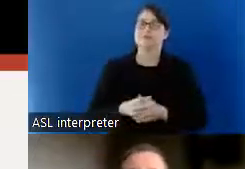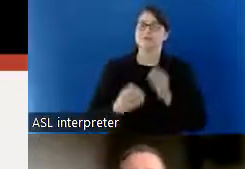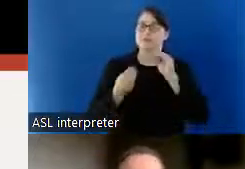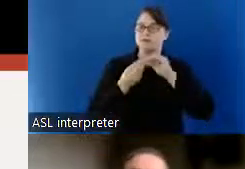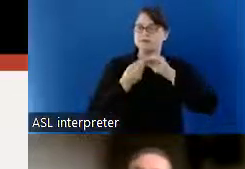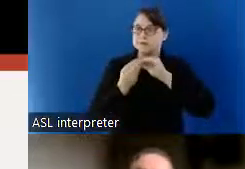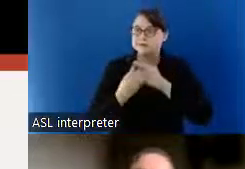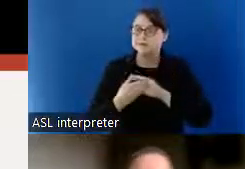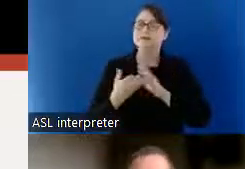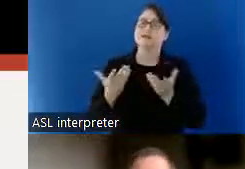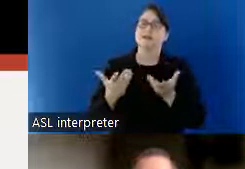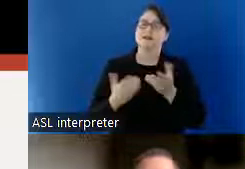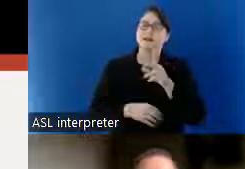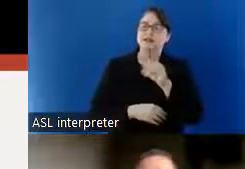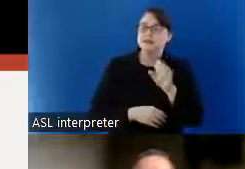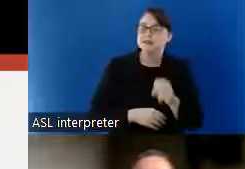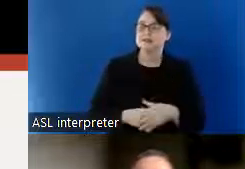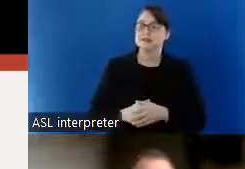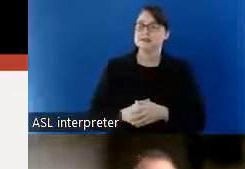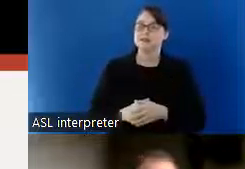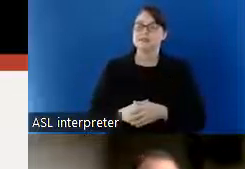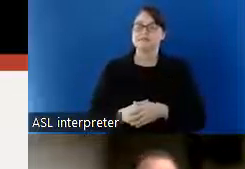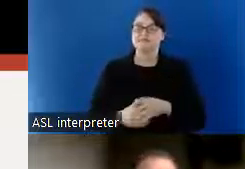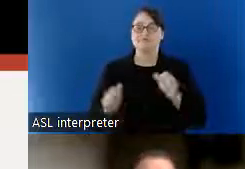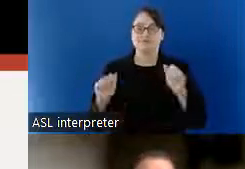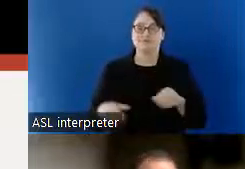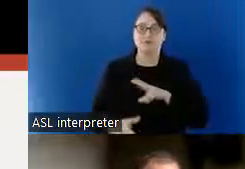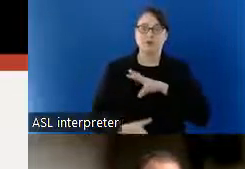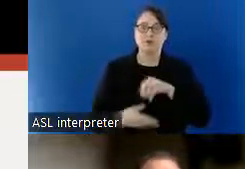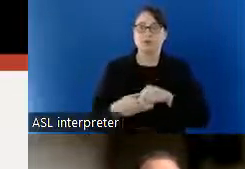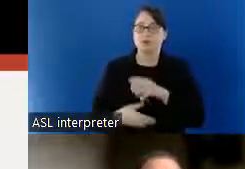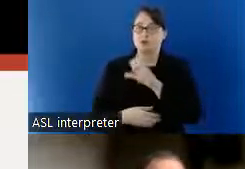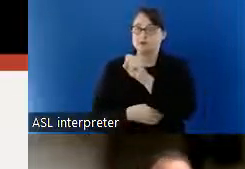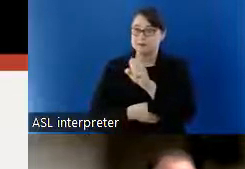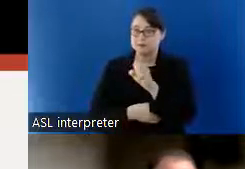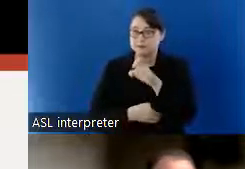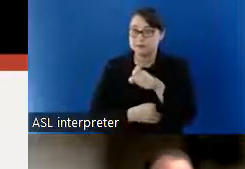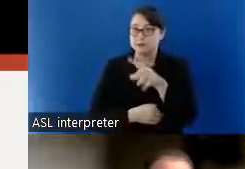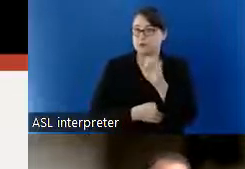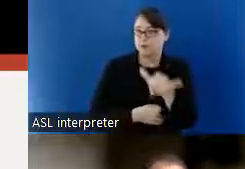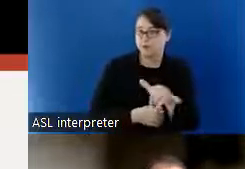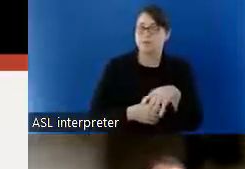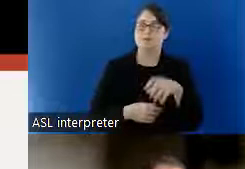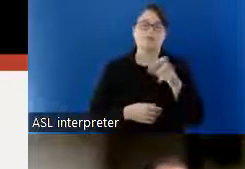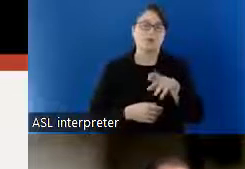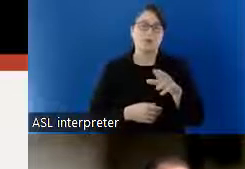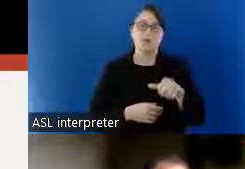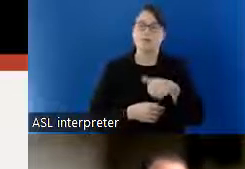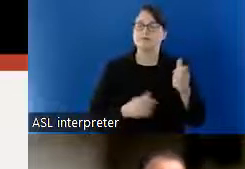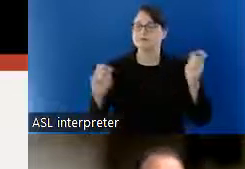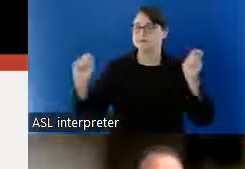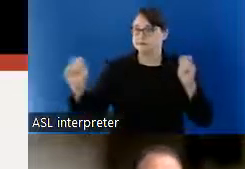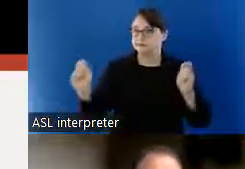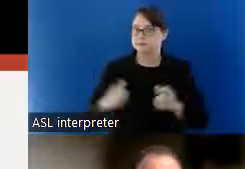with monkeypox. As mentioned, this can include bedding towels or sex toys. In the past, monkeypox has also